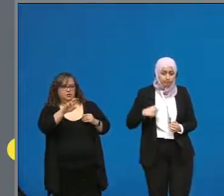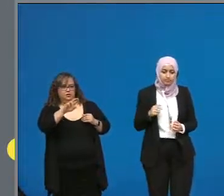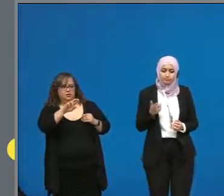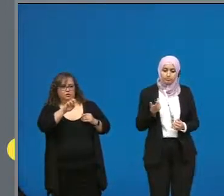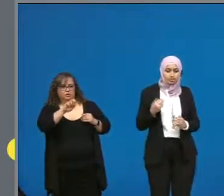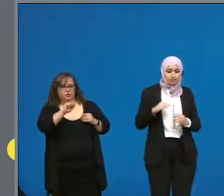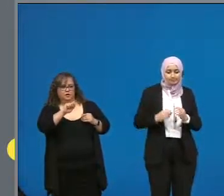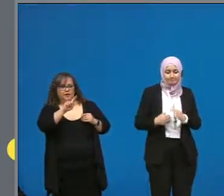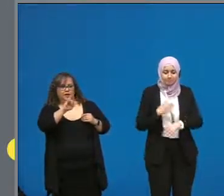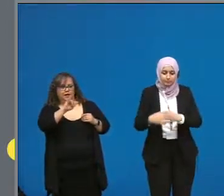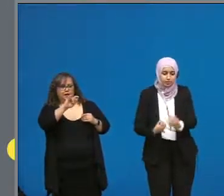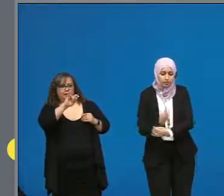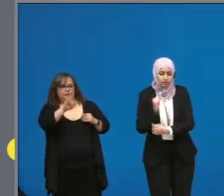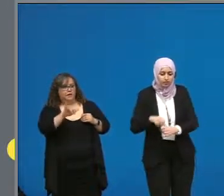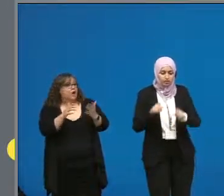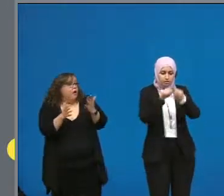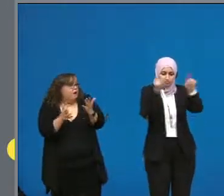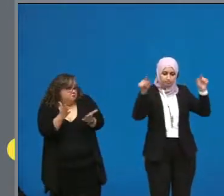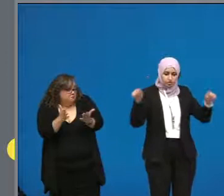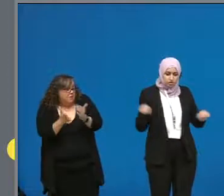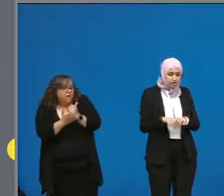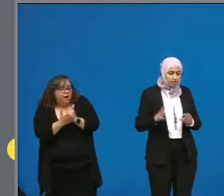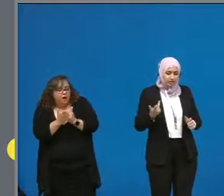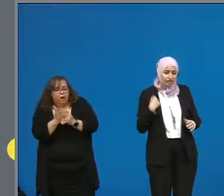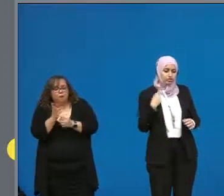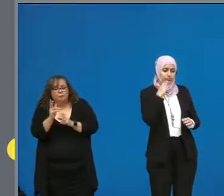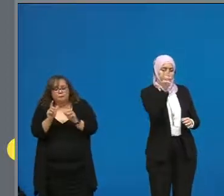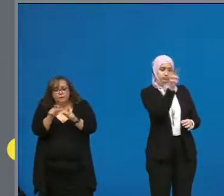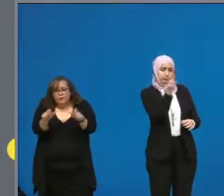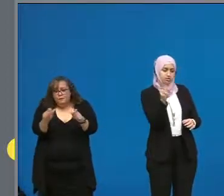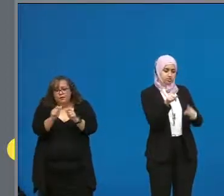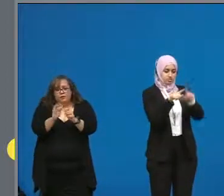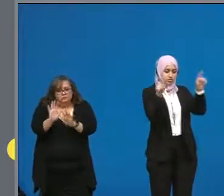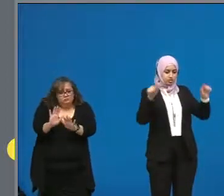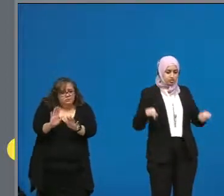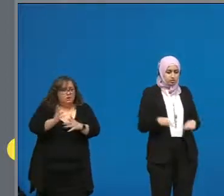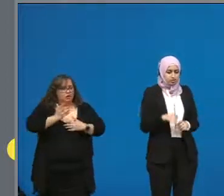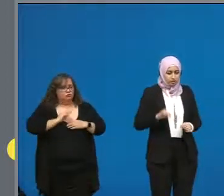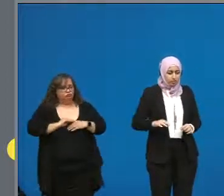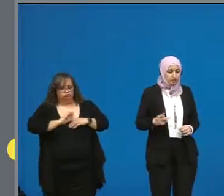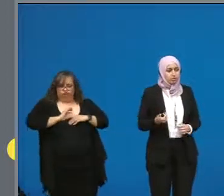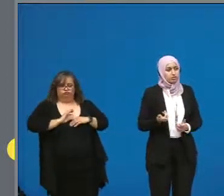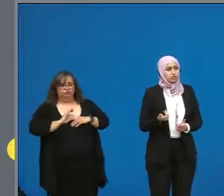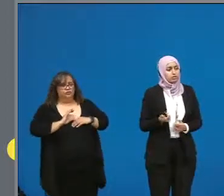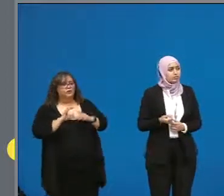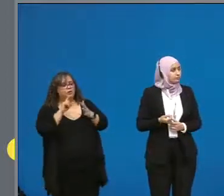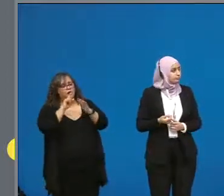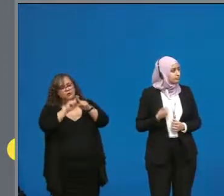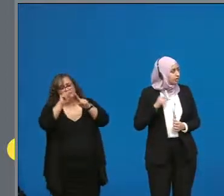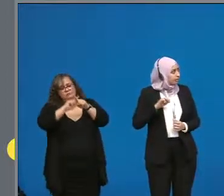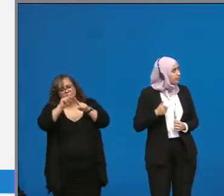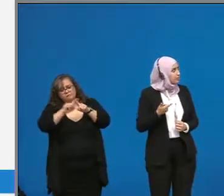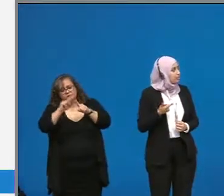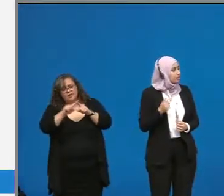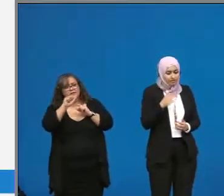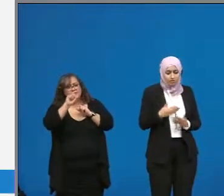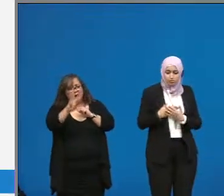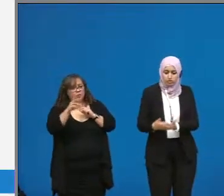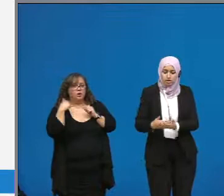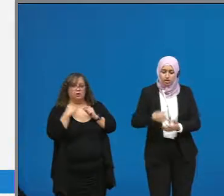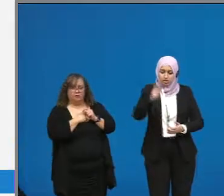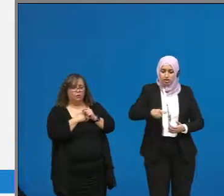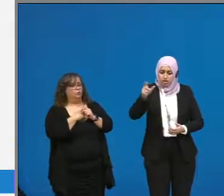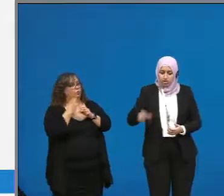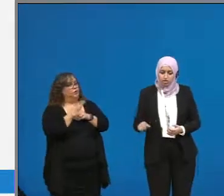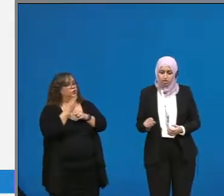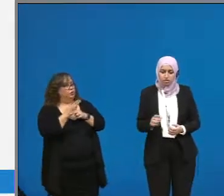many, many more complex needs. So there are truly innovative softwares that we can start to use and we're all using. But let's